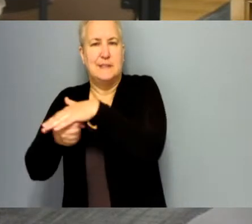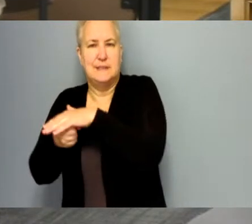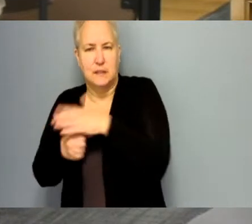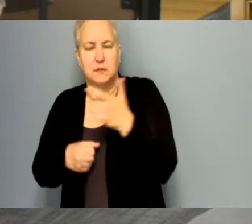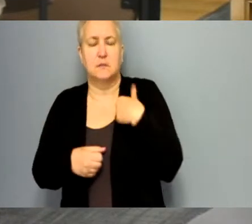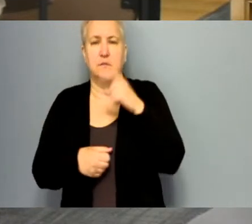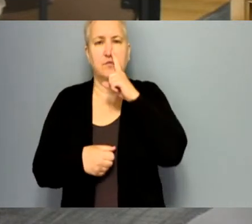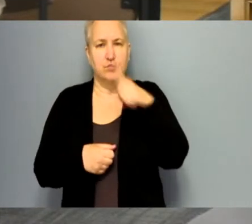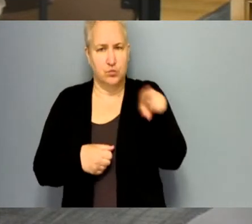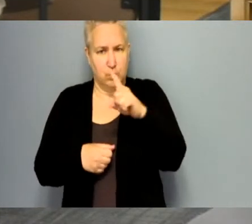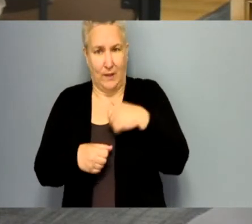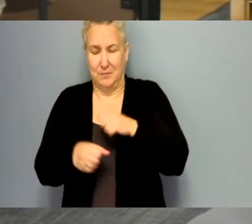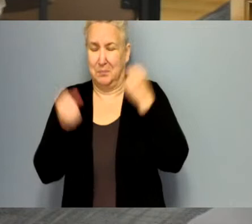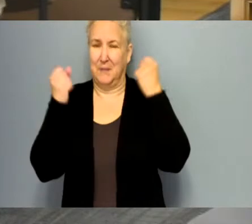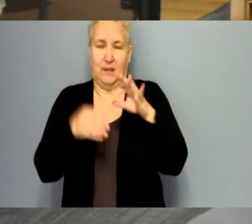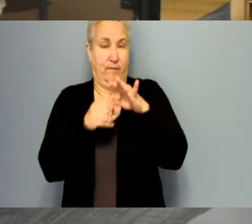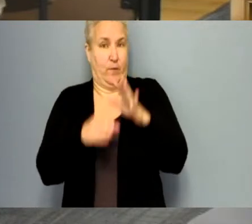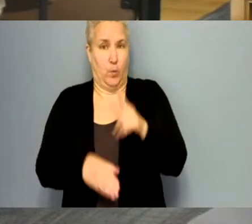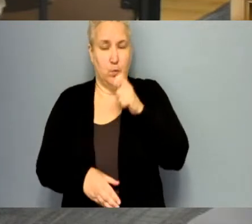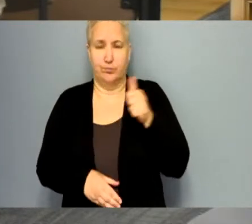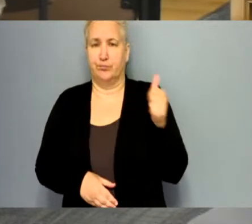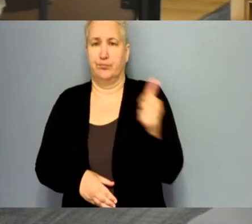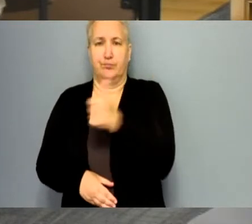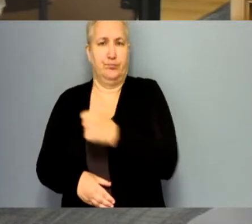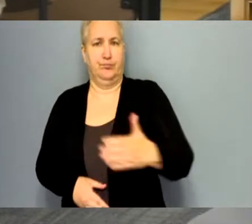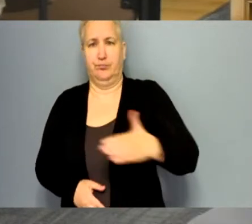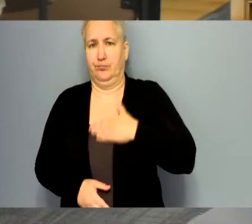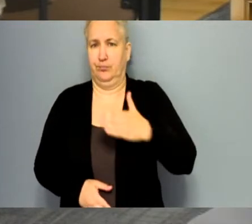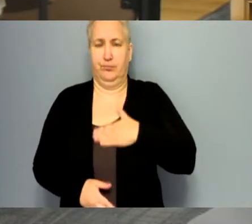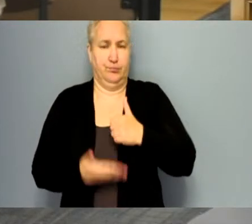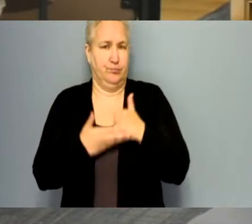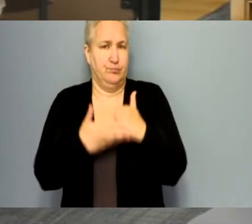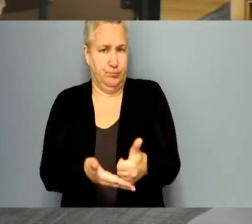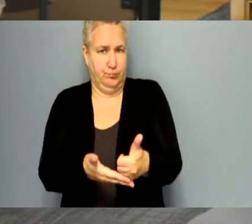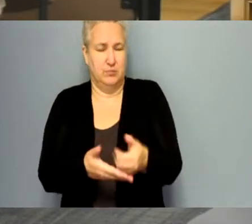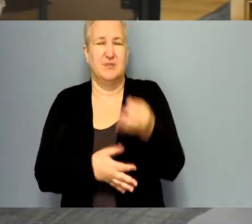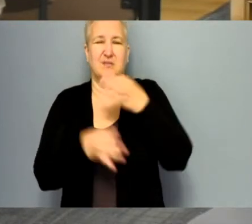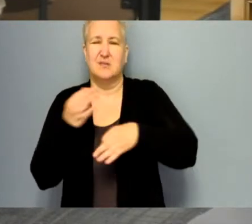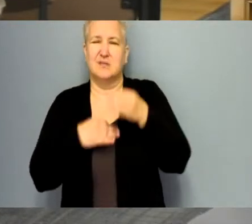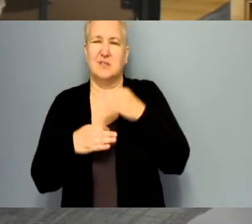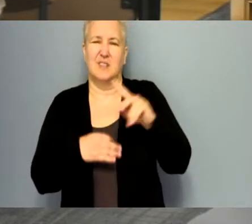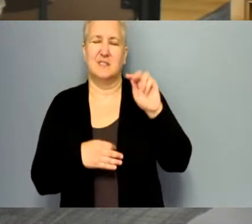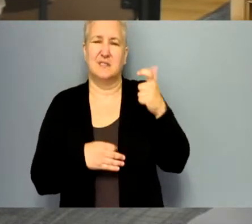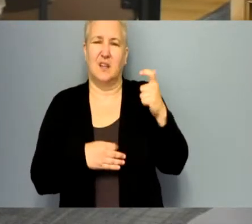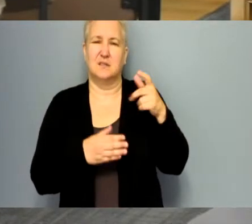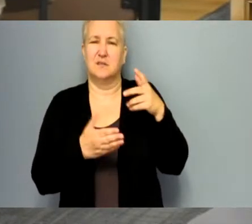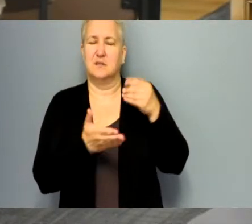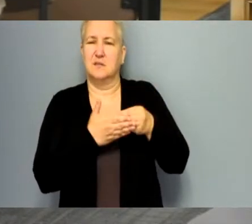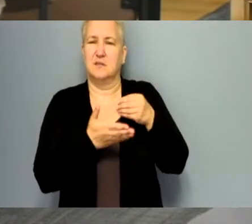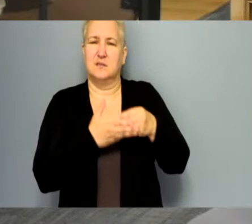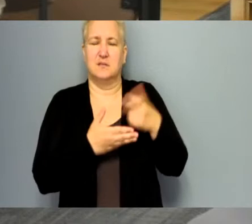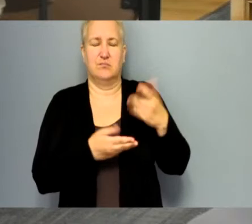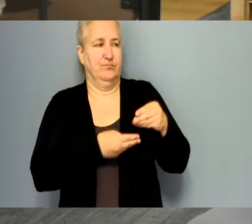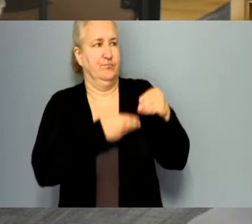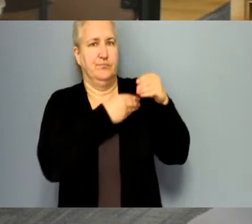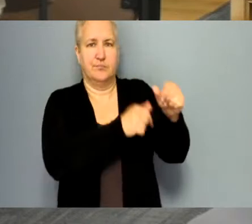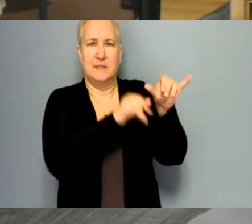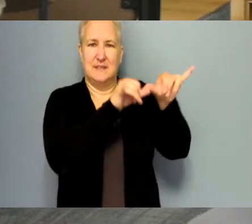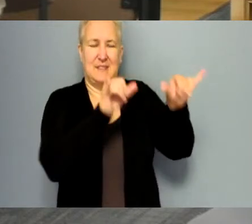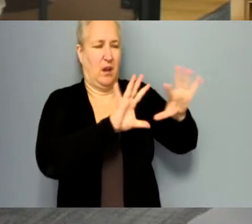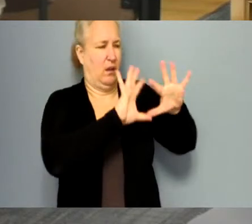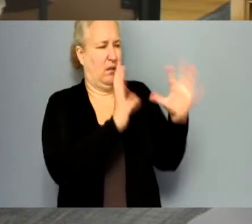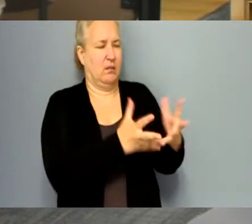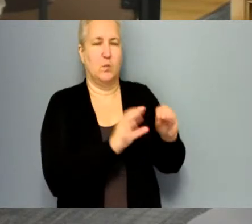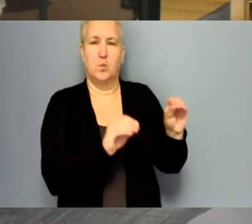sure you'll get tons of voters who are more than willing to assist instead of putting our taxpayer dollars into a system that